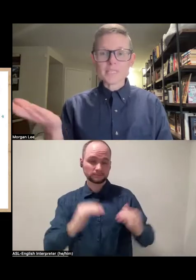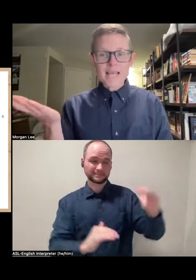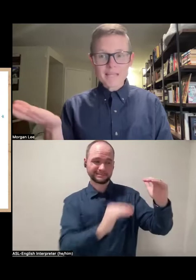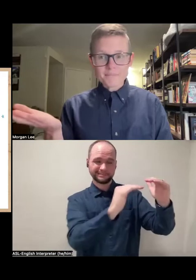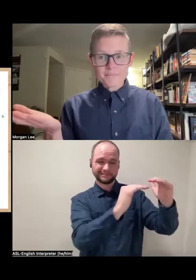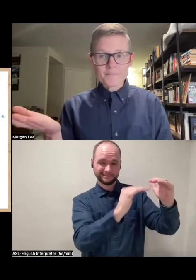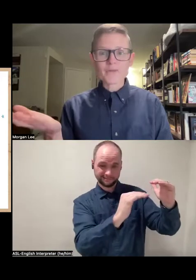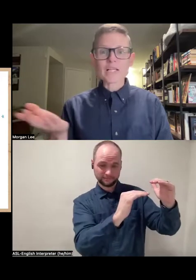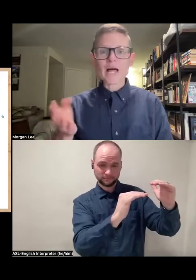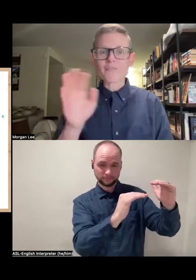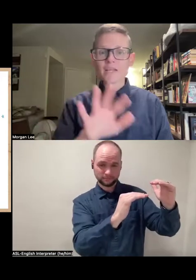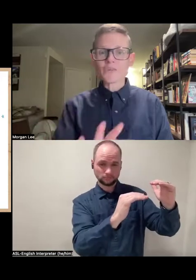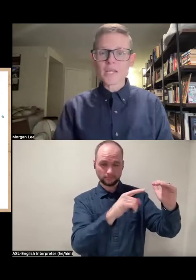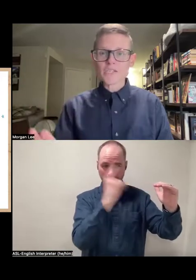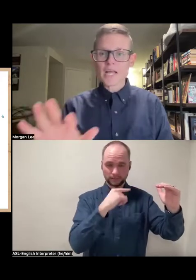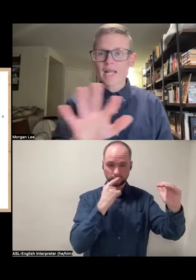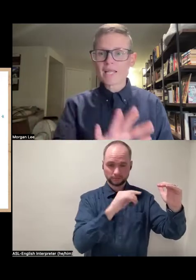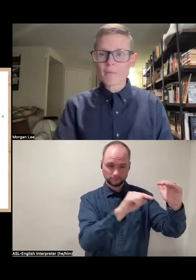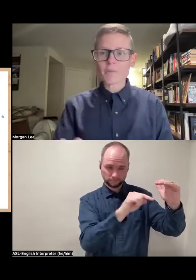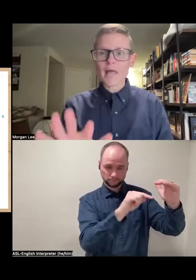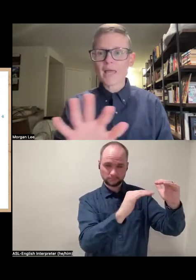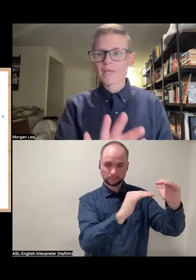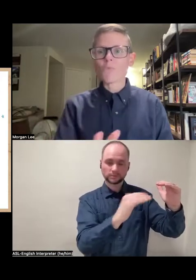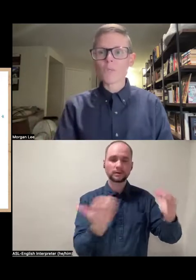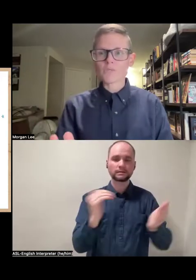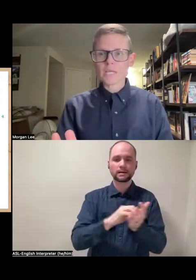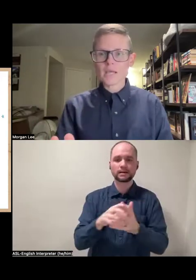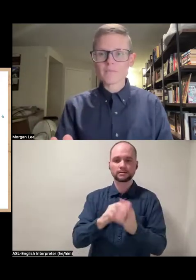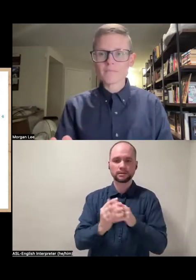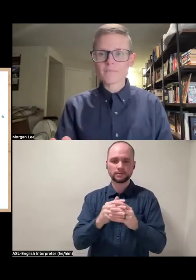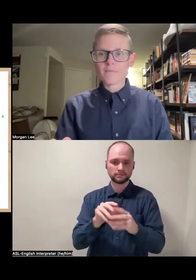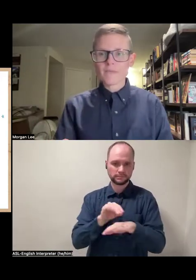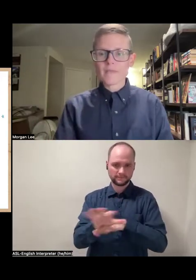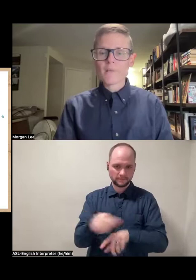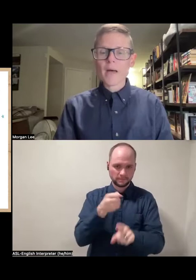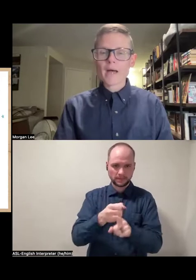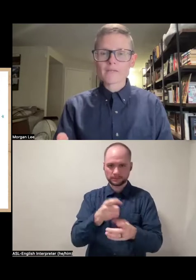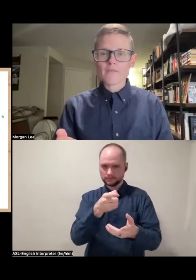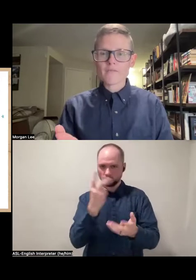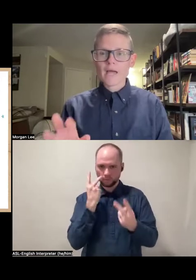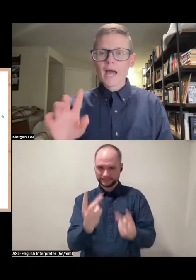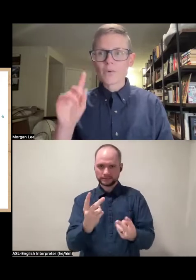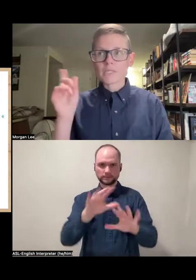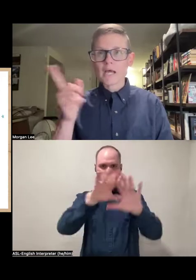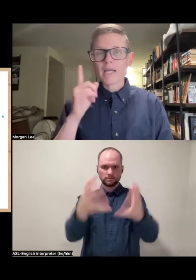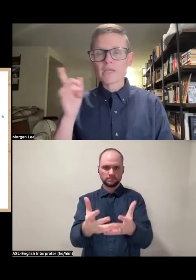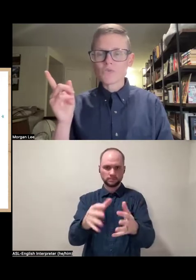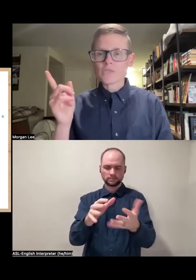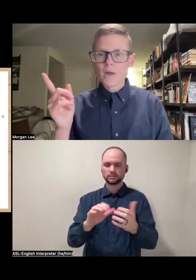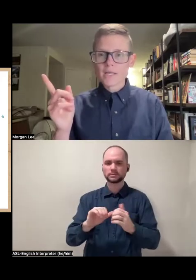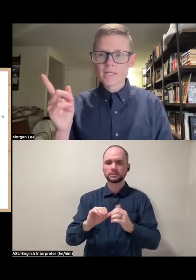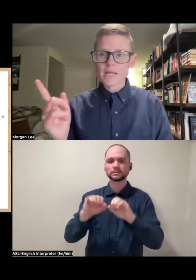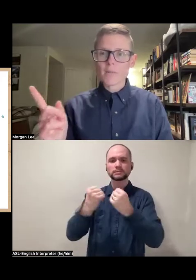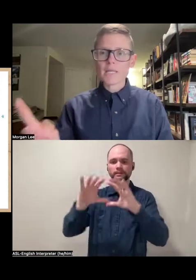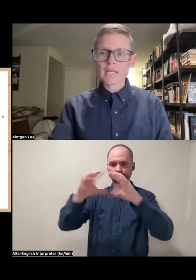So once again, there's a lot of intersectionality at play in what we're seeing, the impact of how society